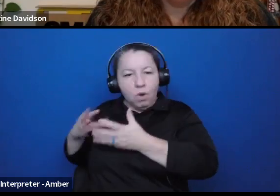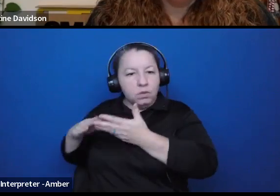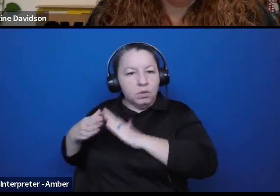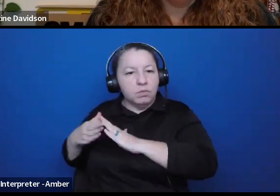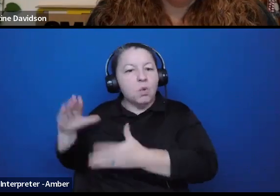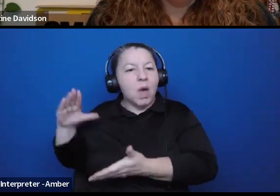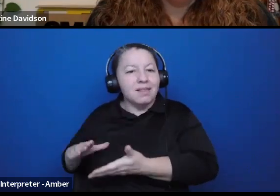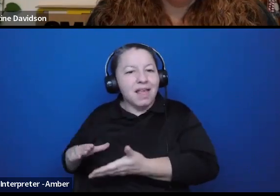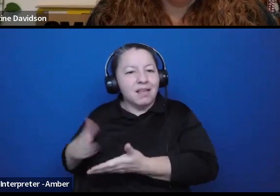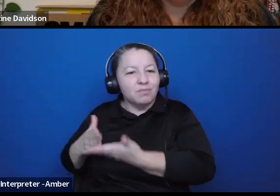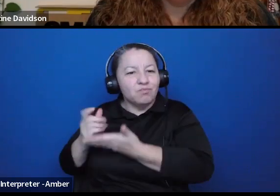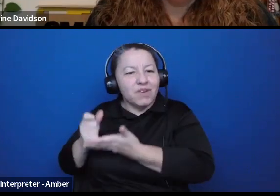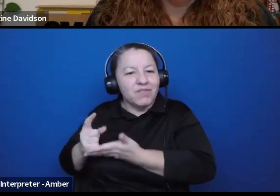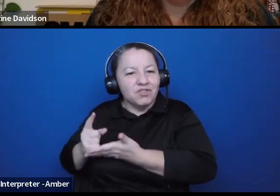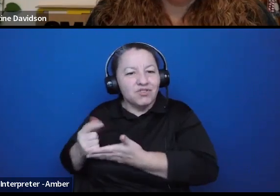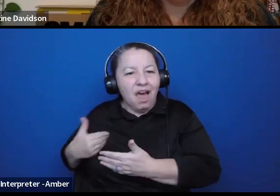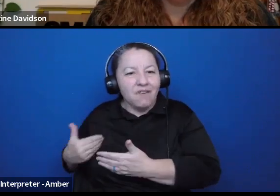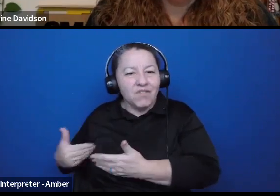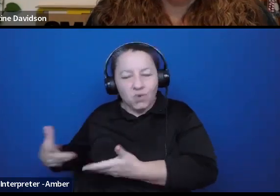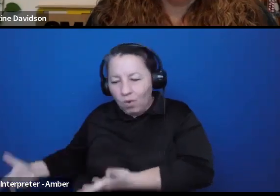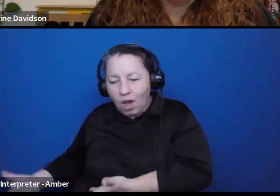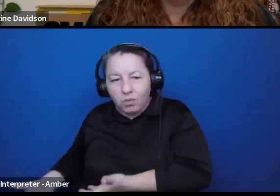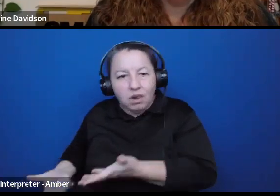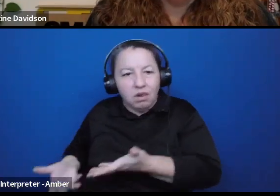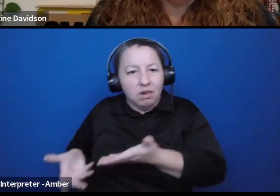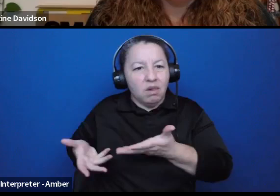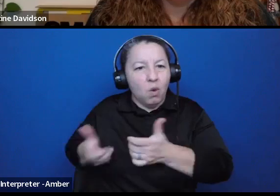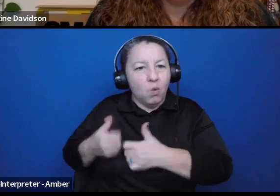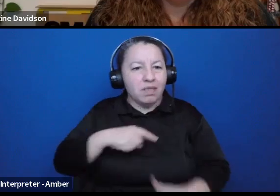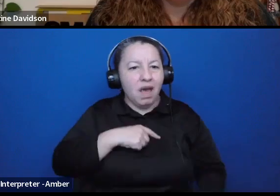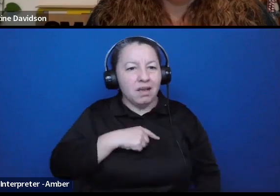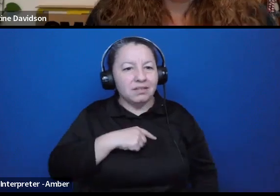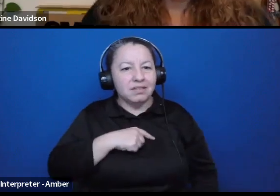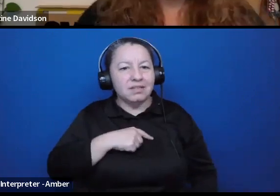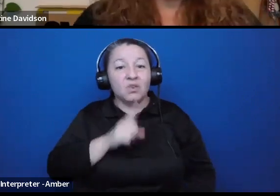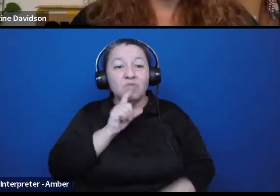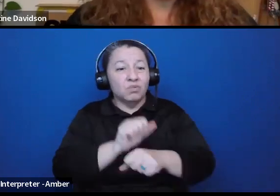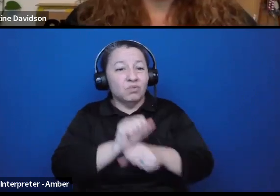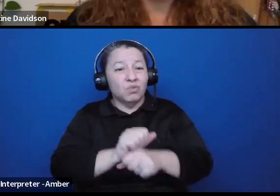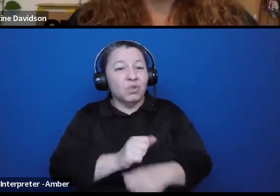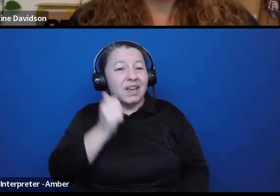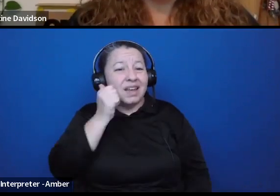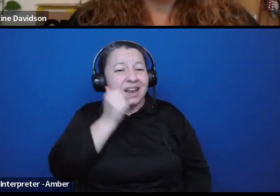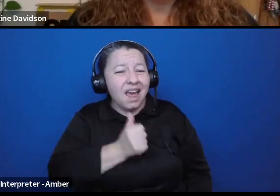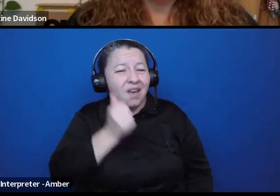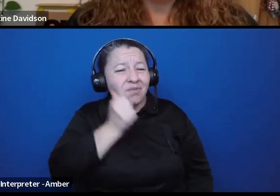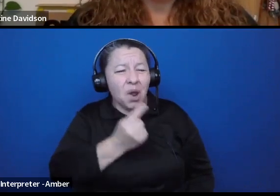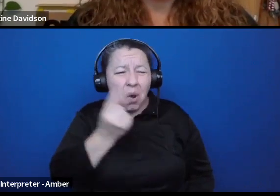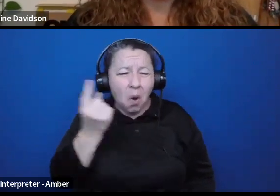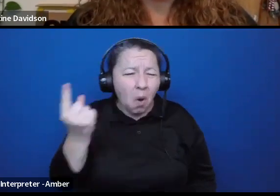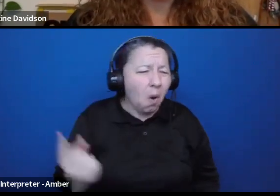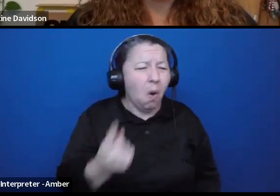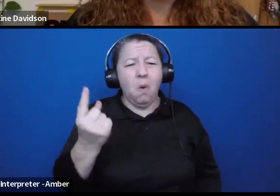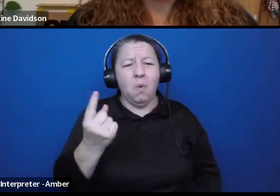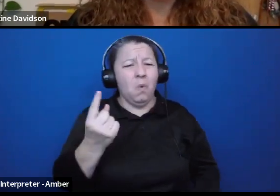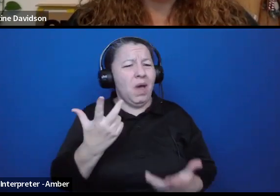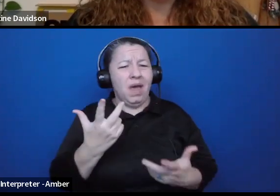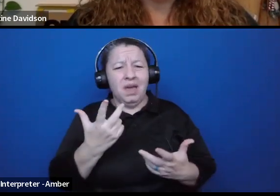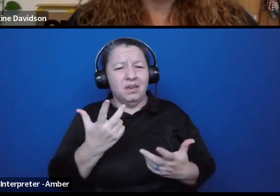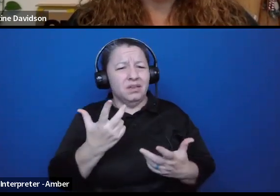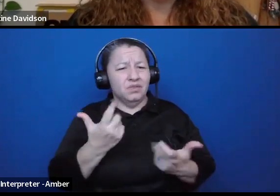And it is, I think, an everyday always working on, you know, I think about like, when you think